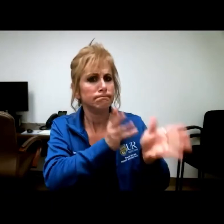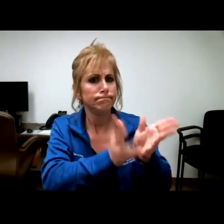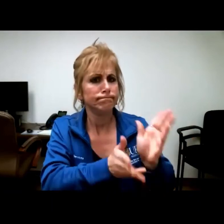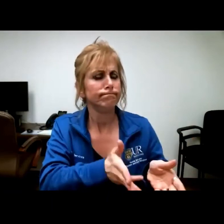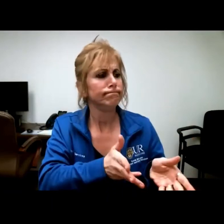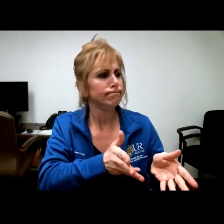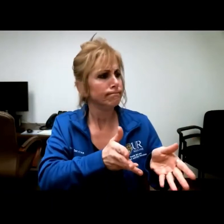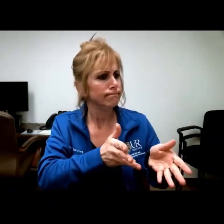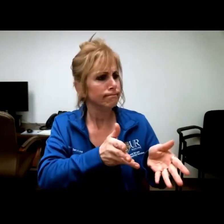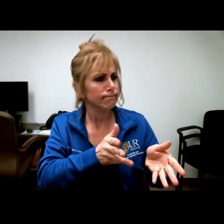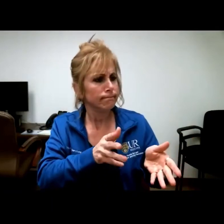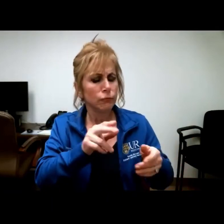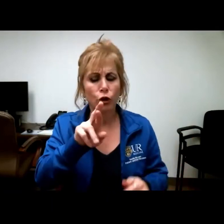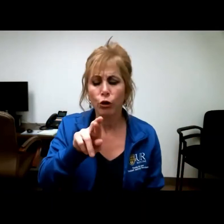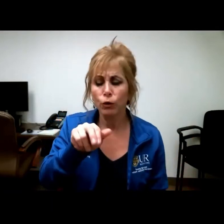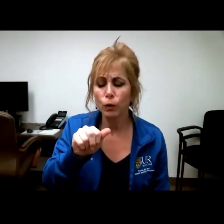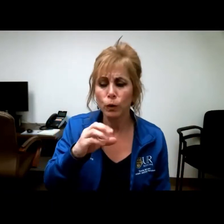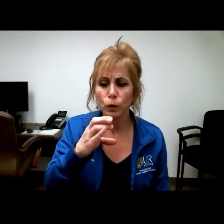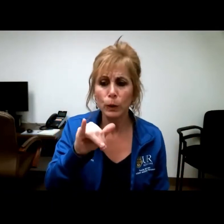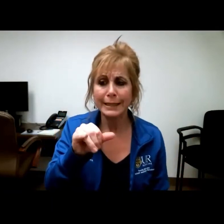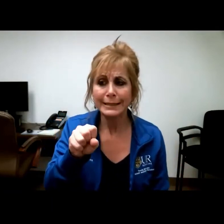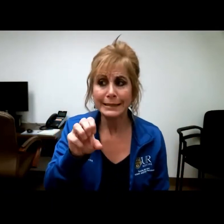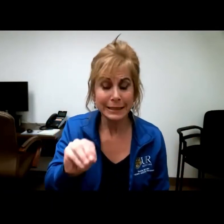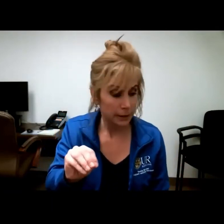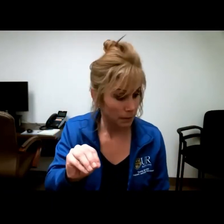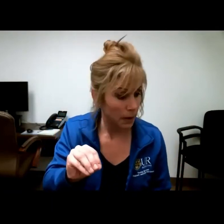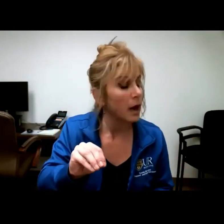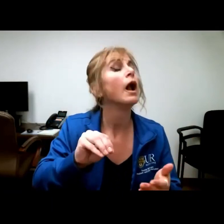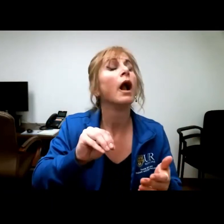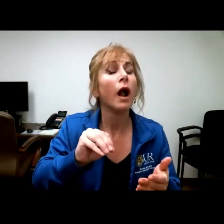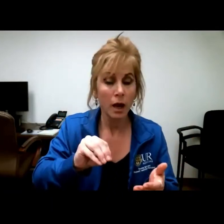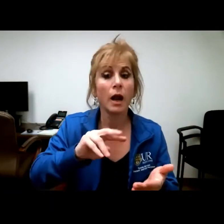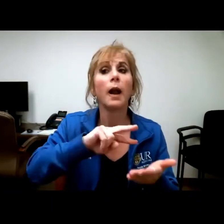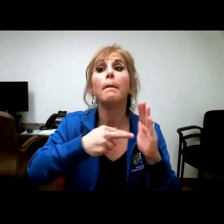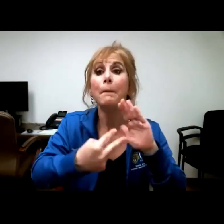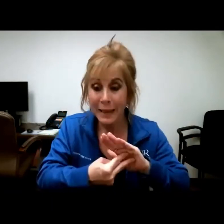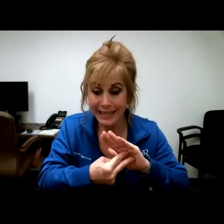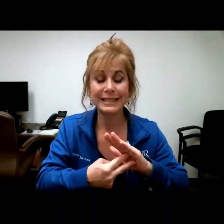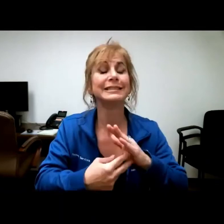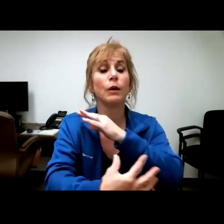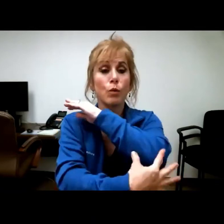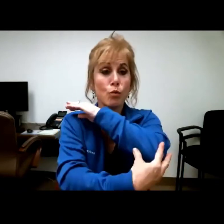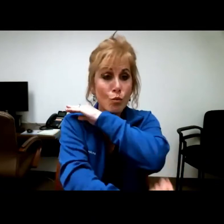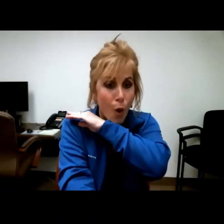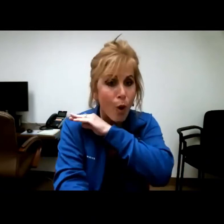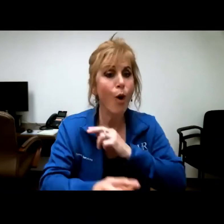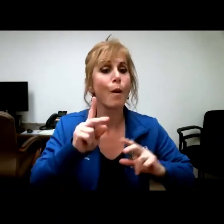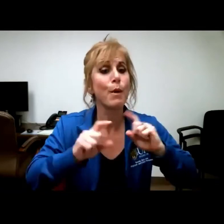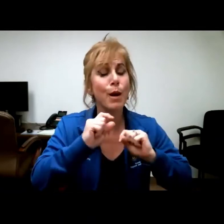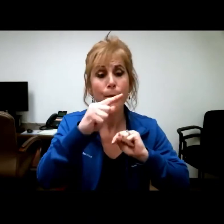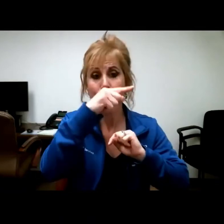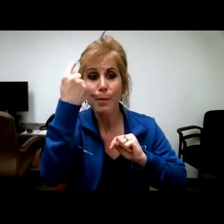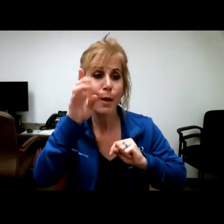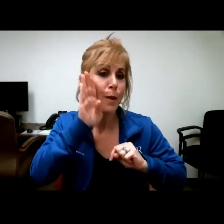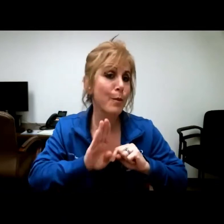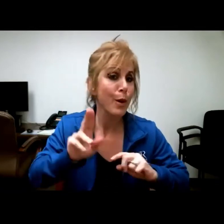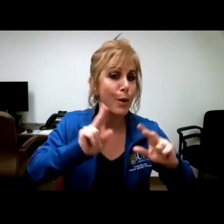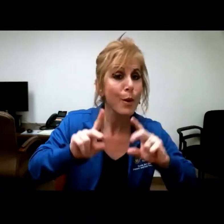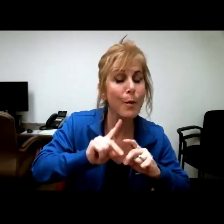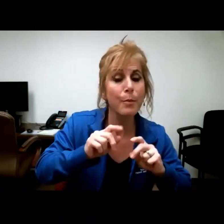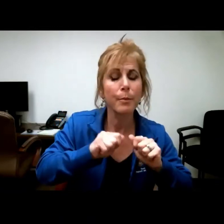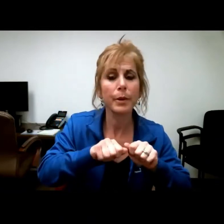to some form sooner or later of redlining. And redlining at its core draws